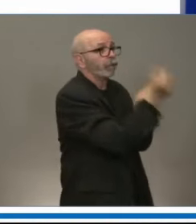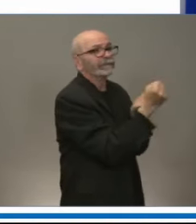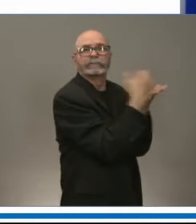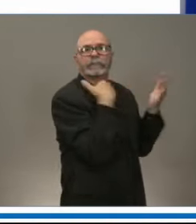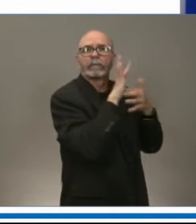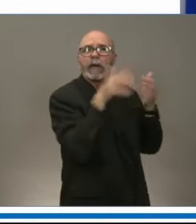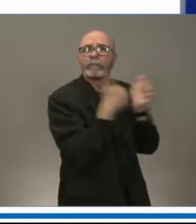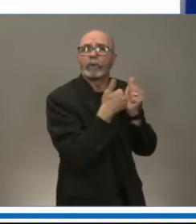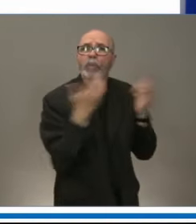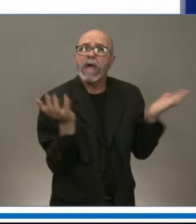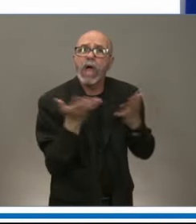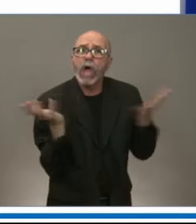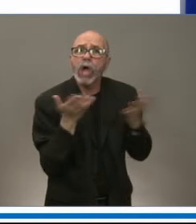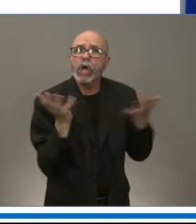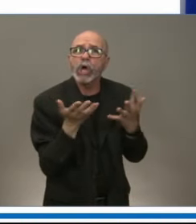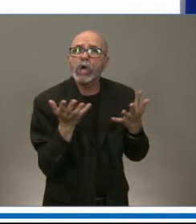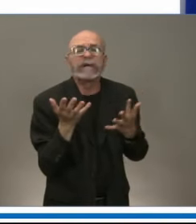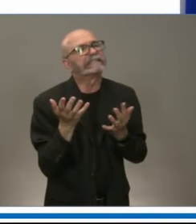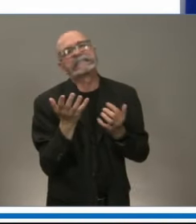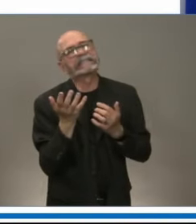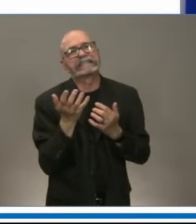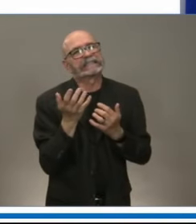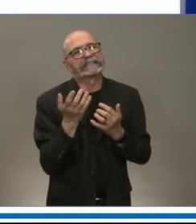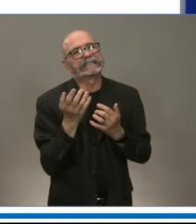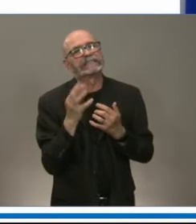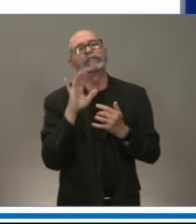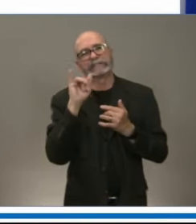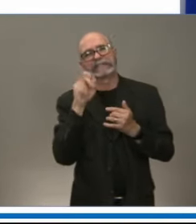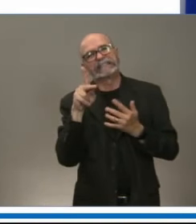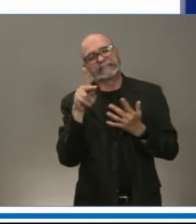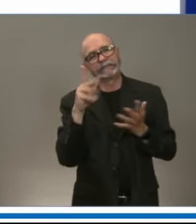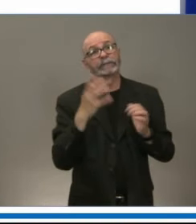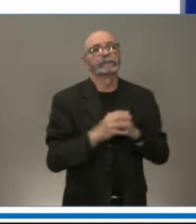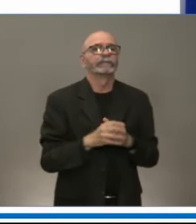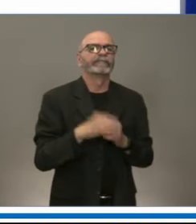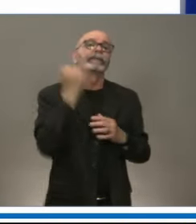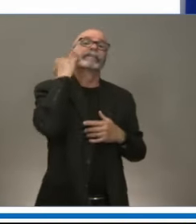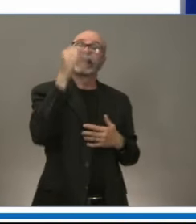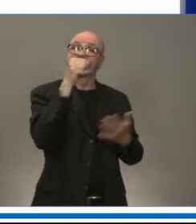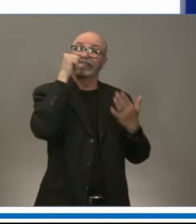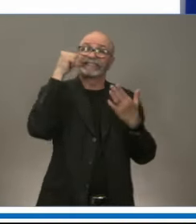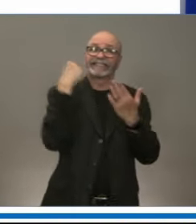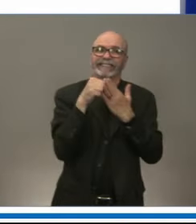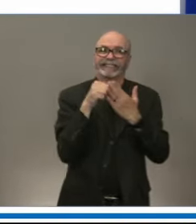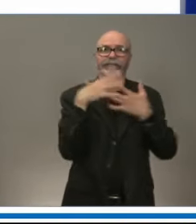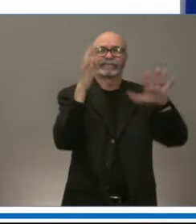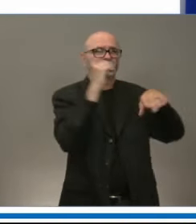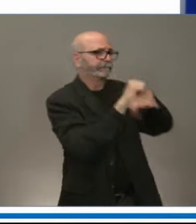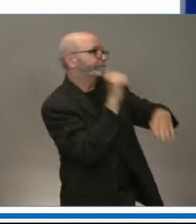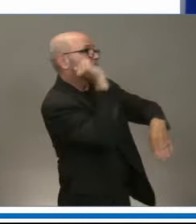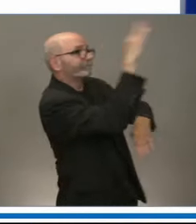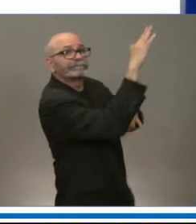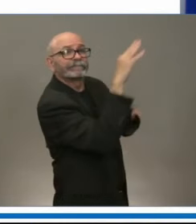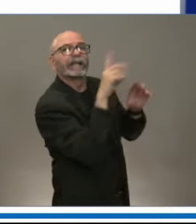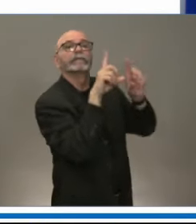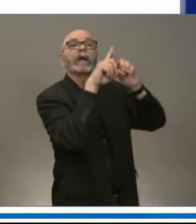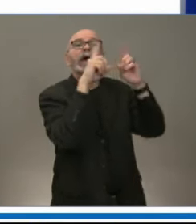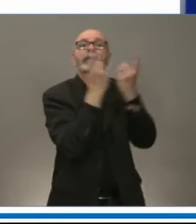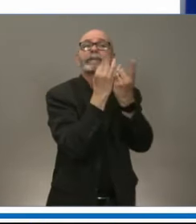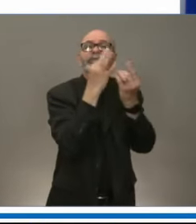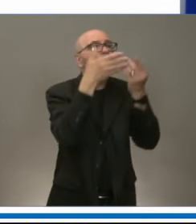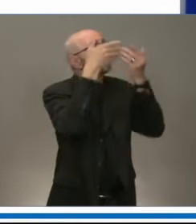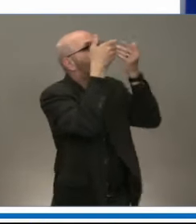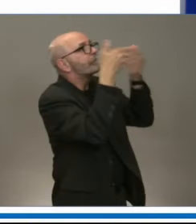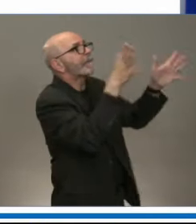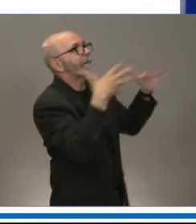we're certainly willing. We've moved the letter that has come in has gone into the department and working with public health to